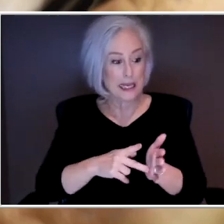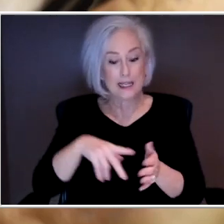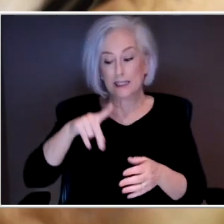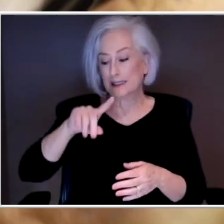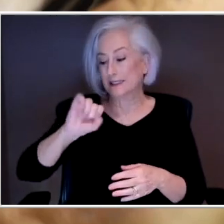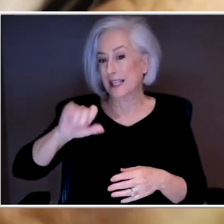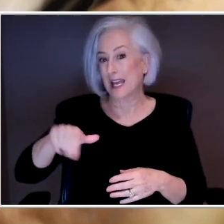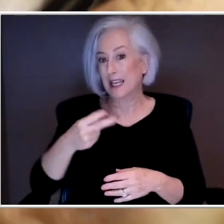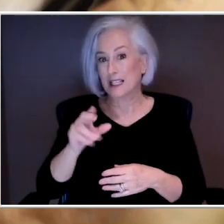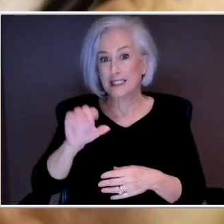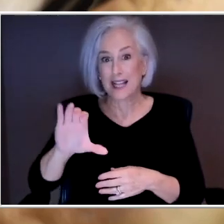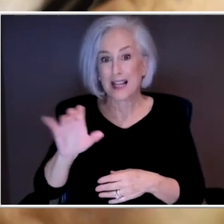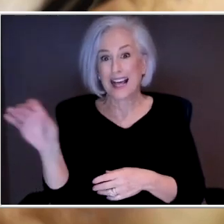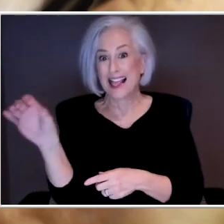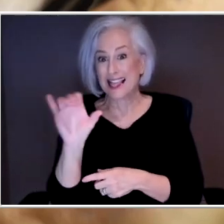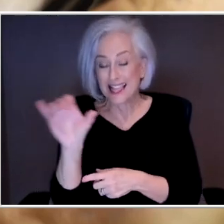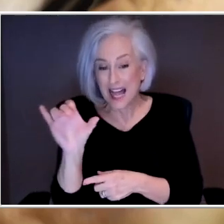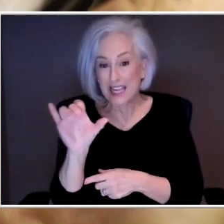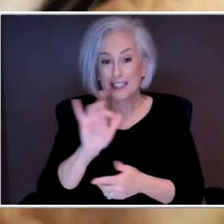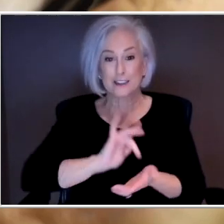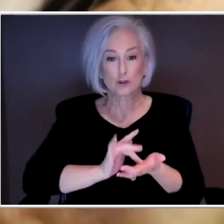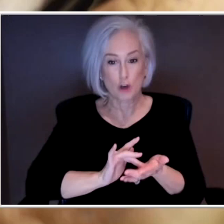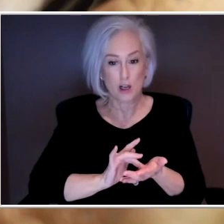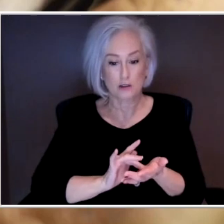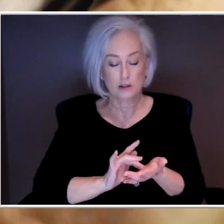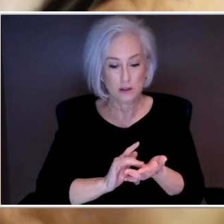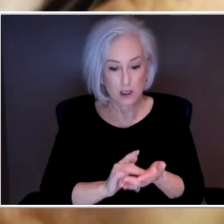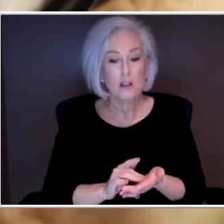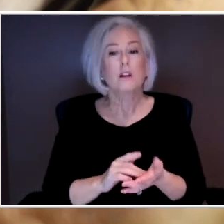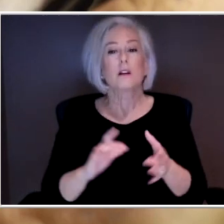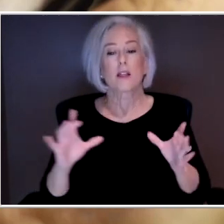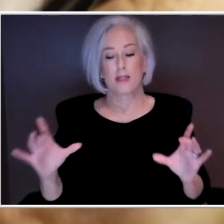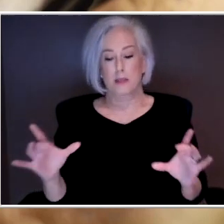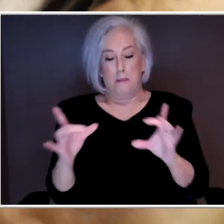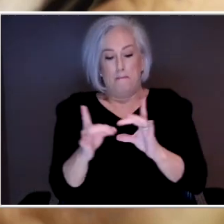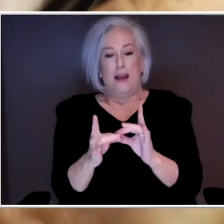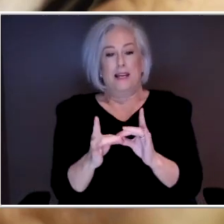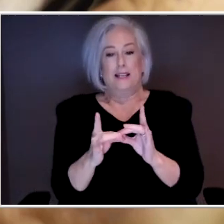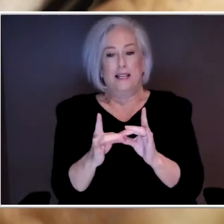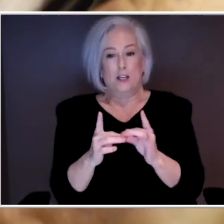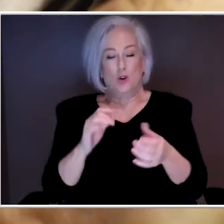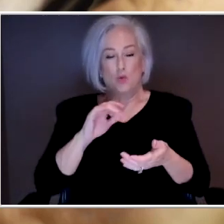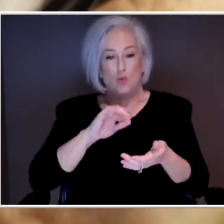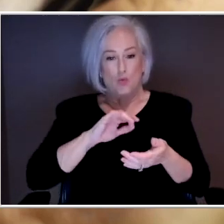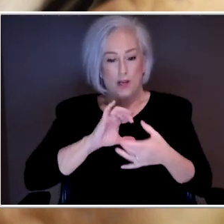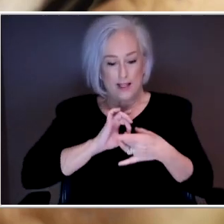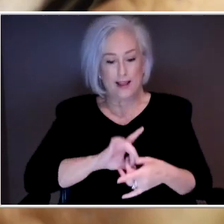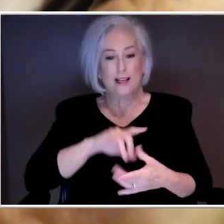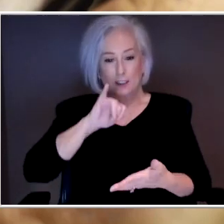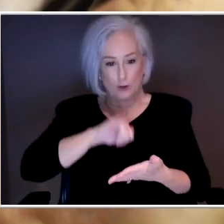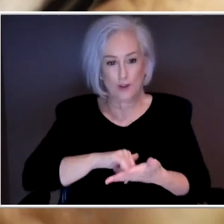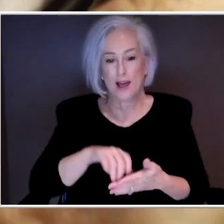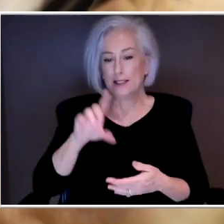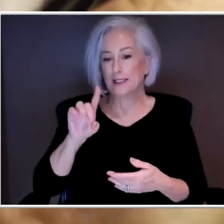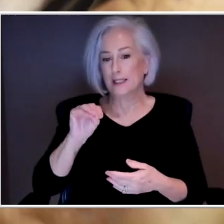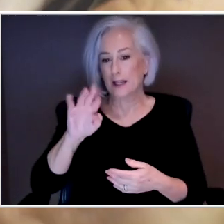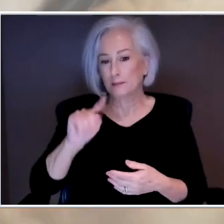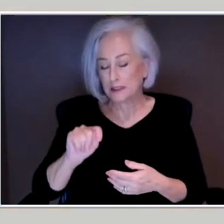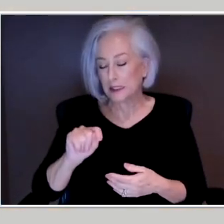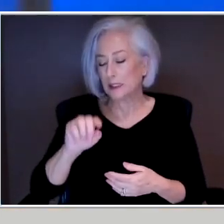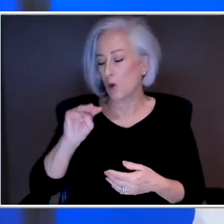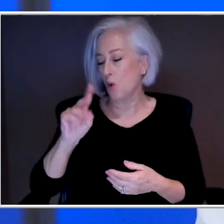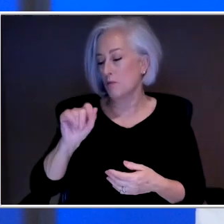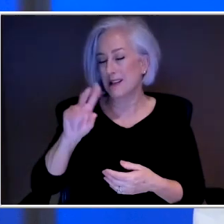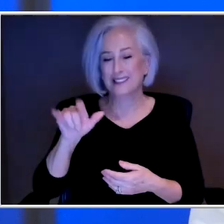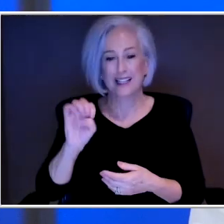same receptor binding or profile that we see with LSD or psilocybin or DMT or mescaline. And so they have a